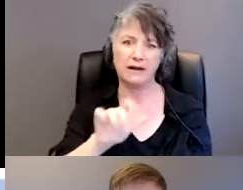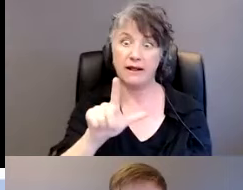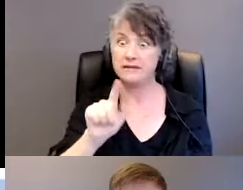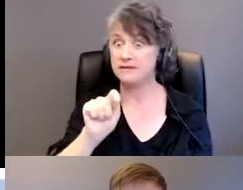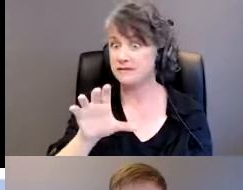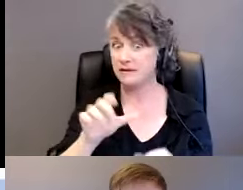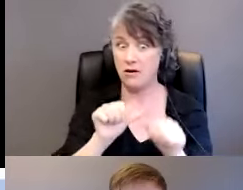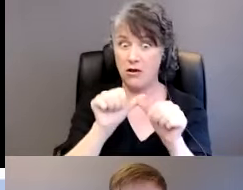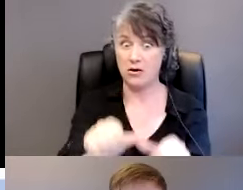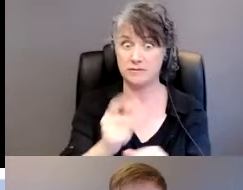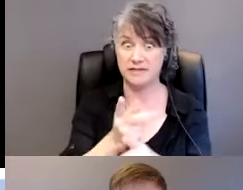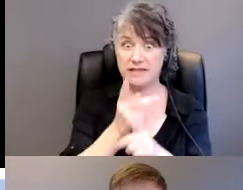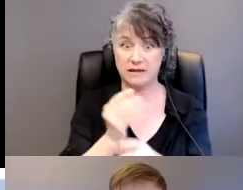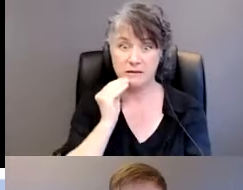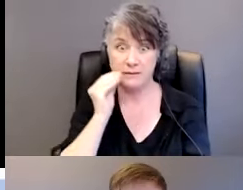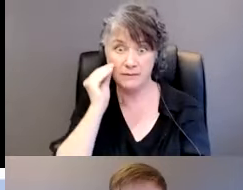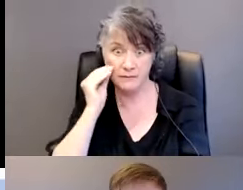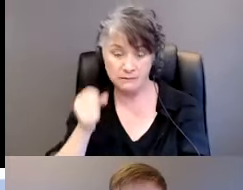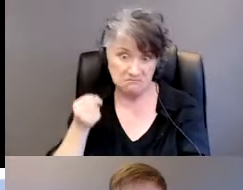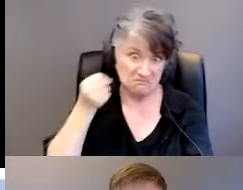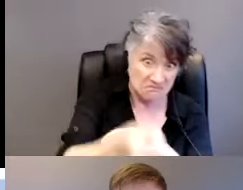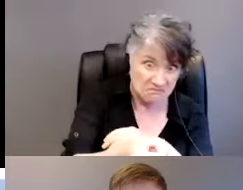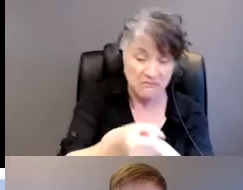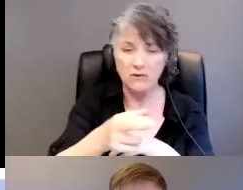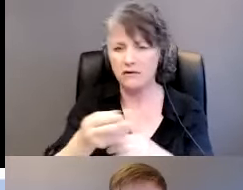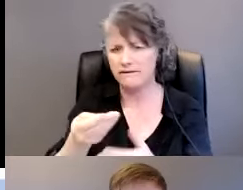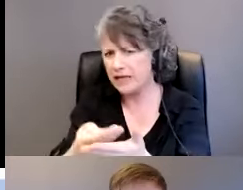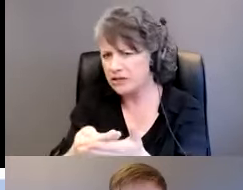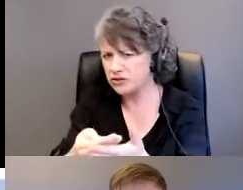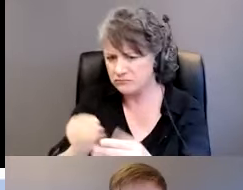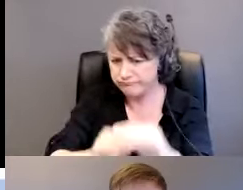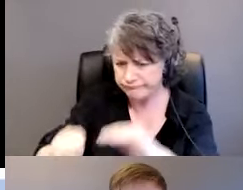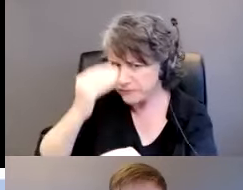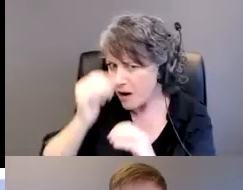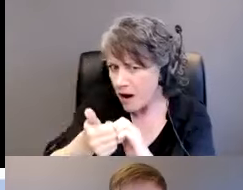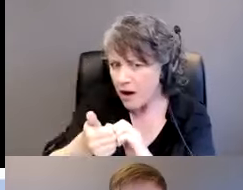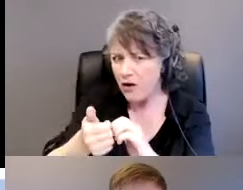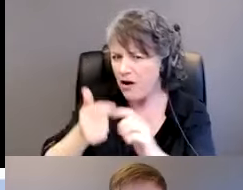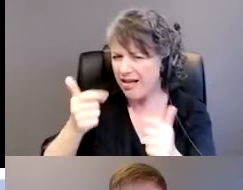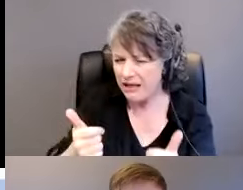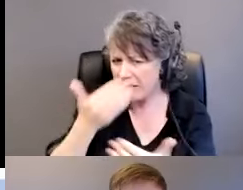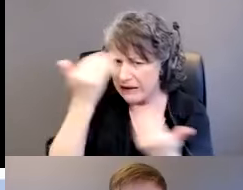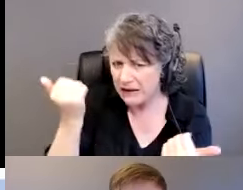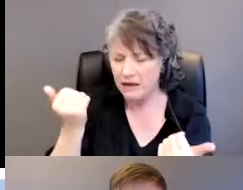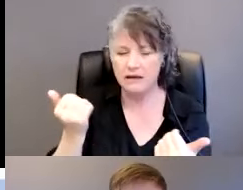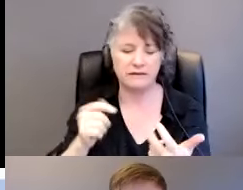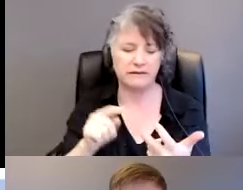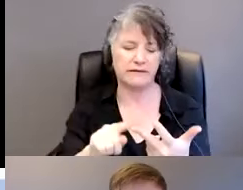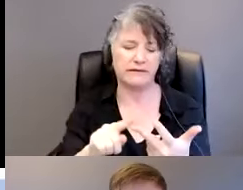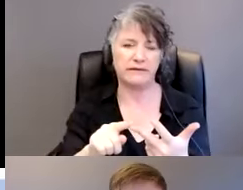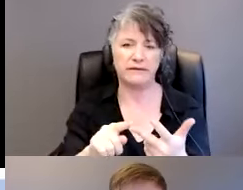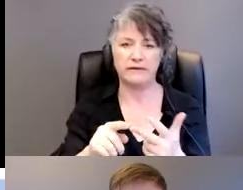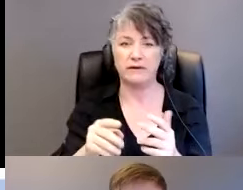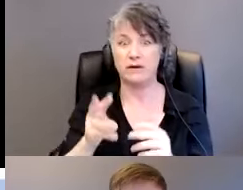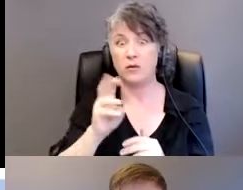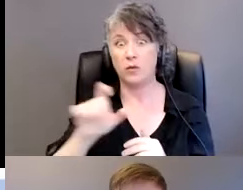decision making, or financial capacity, or creating wills or powers of attorney. While we may not